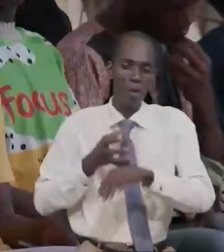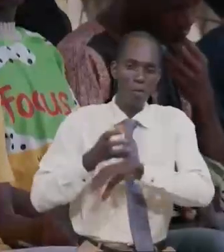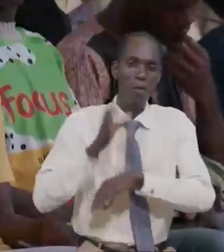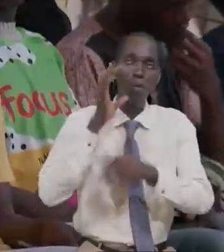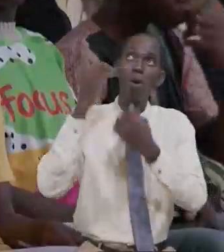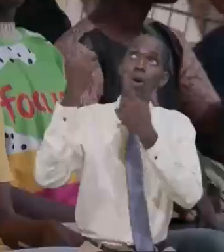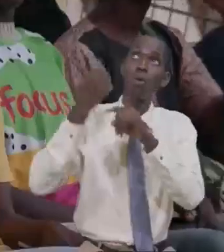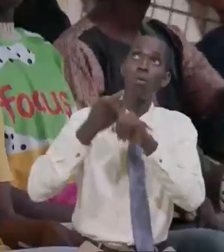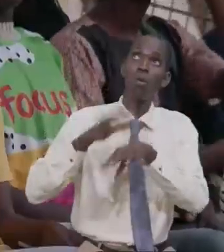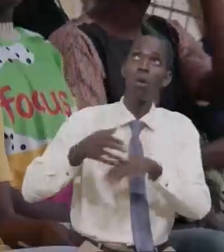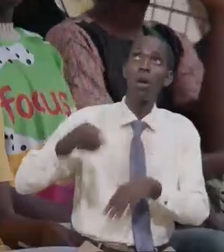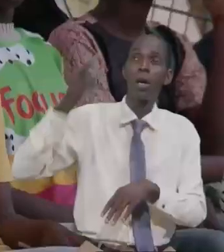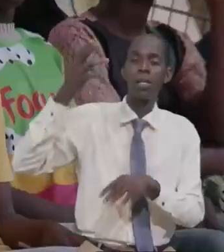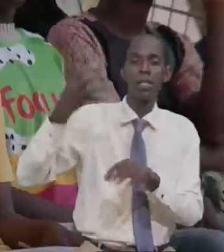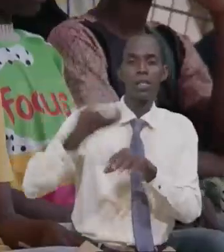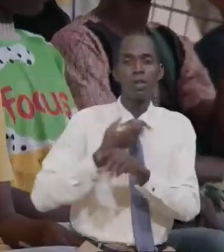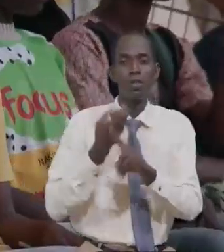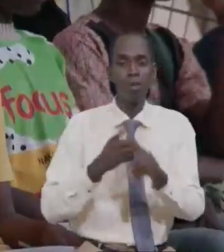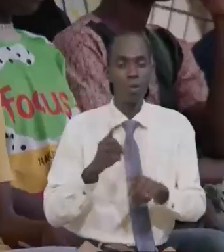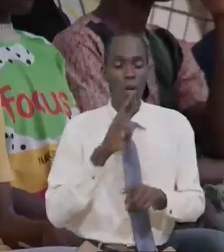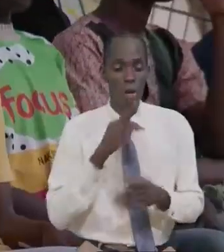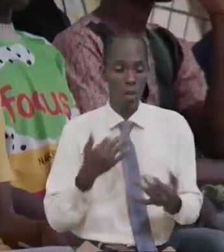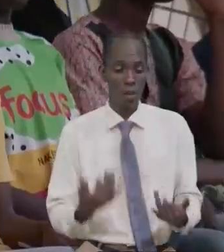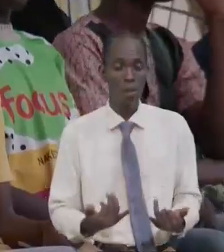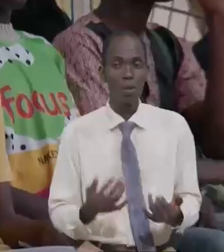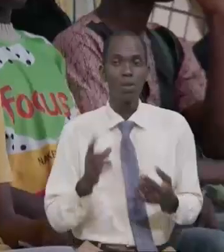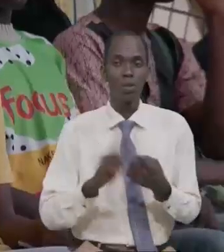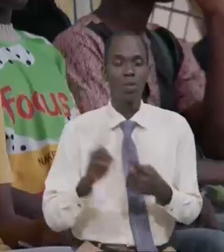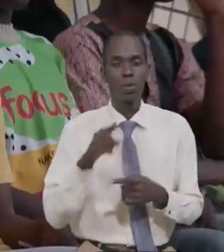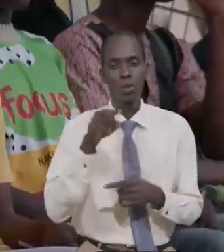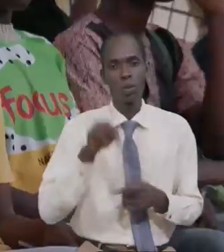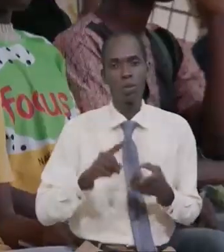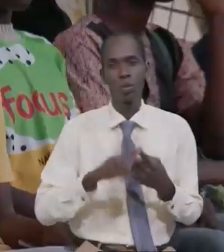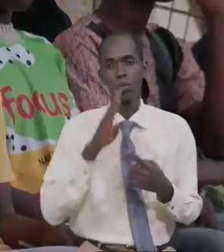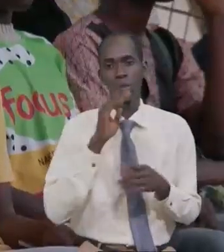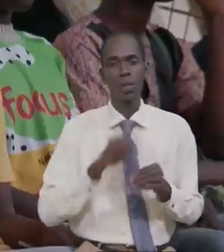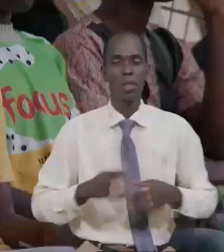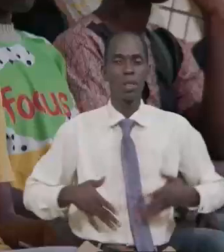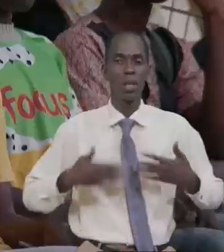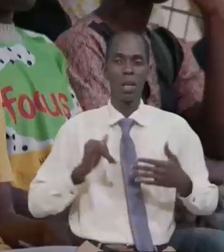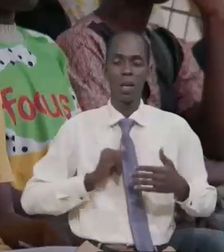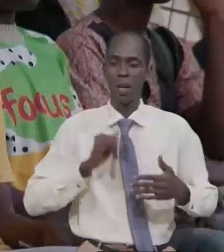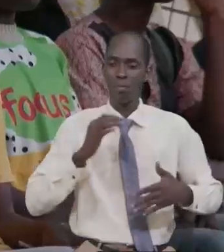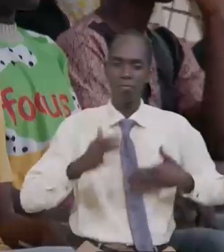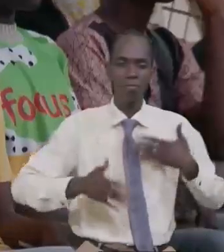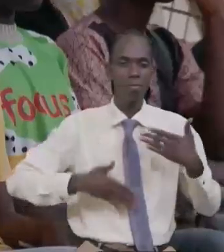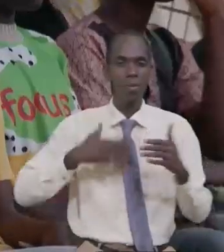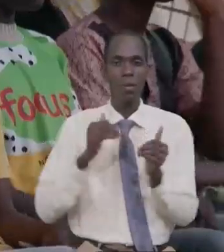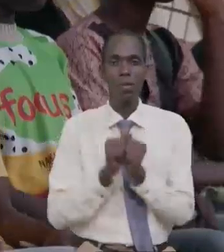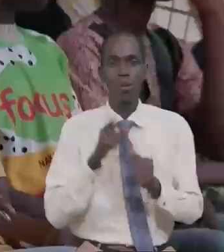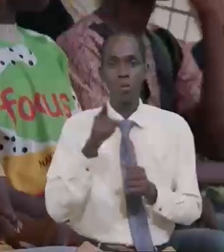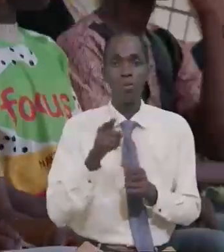you. That is going to start in your life tonight in Jesus' name. Number three is